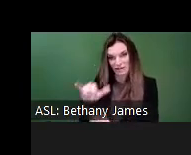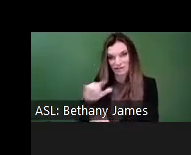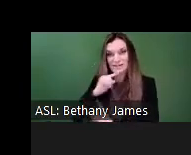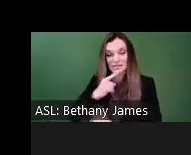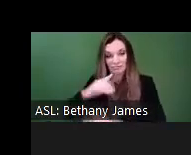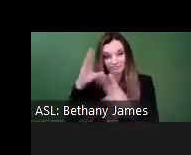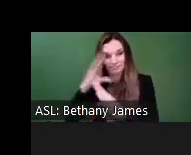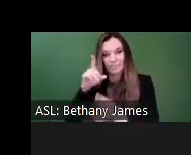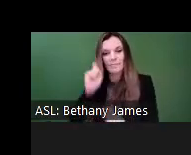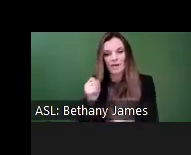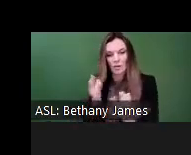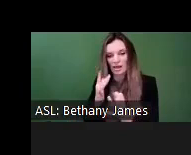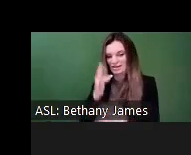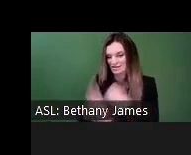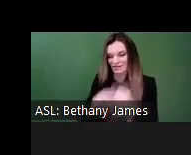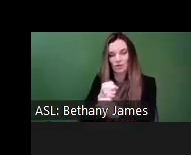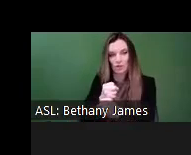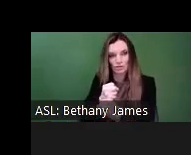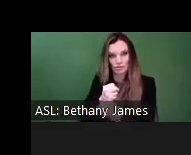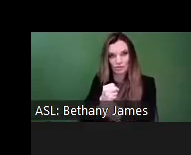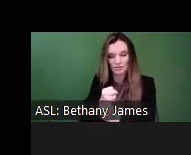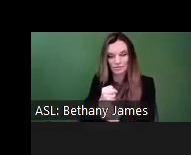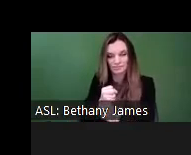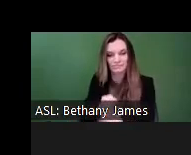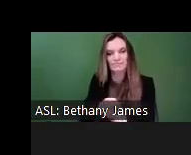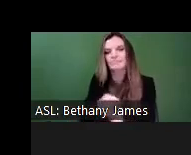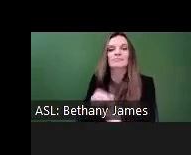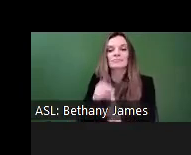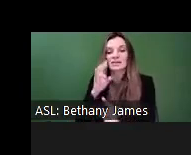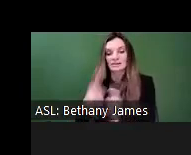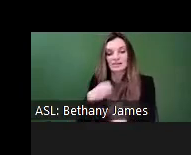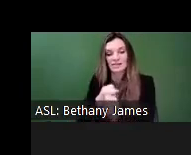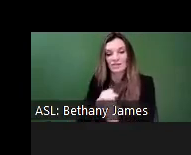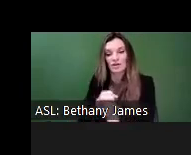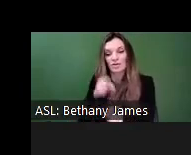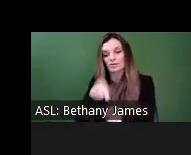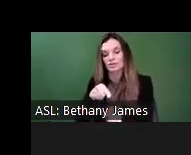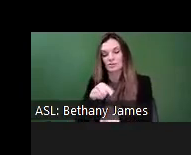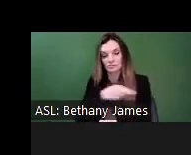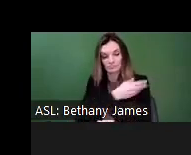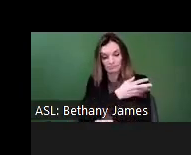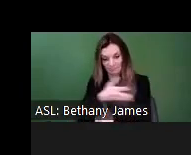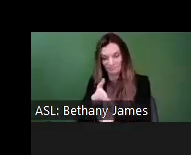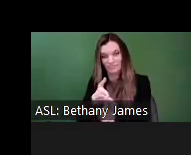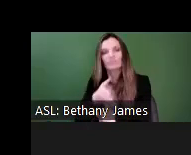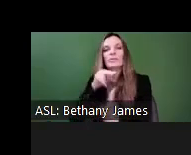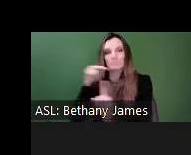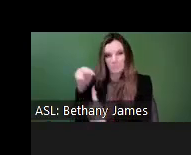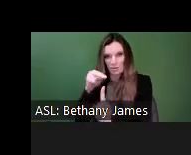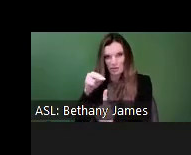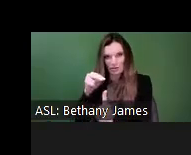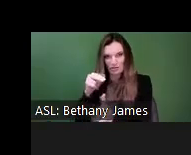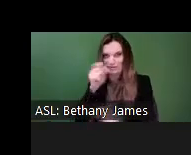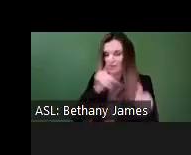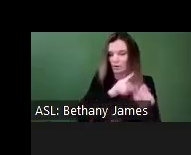waiting period starts at the end of the probation for the last conviction. And even though that last conviction was a misdemeanor,